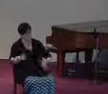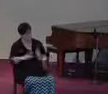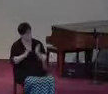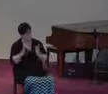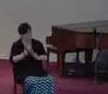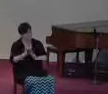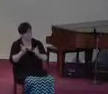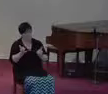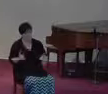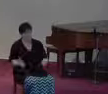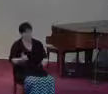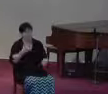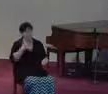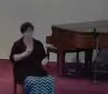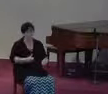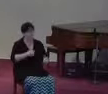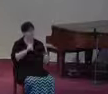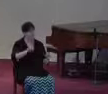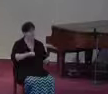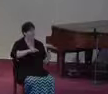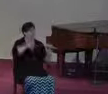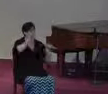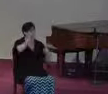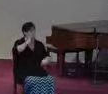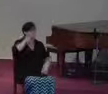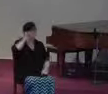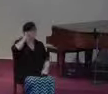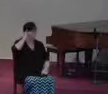I can go home now.